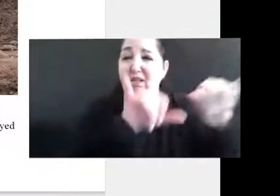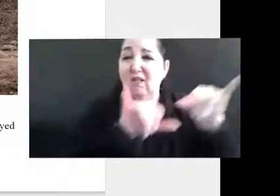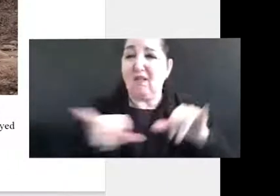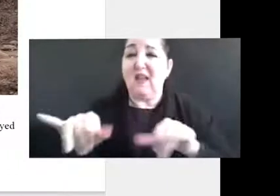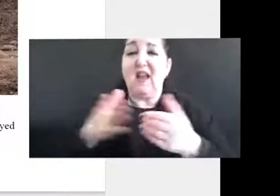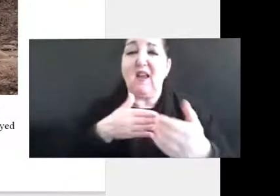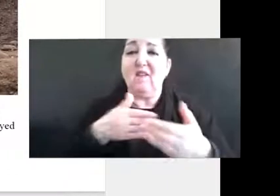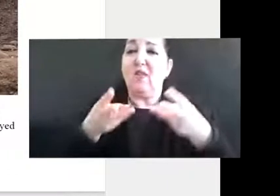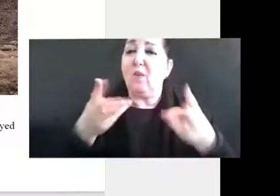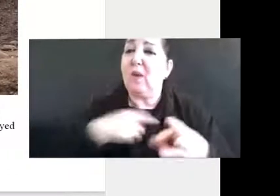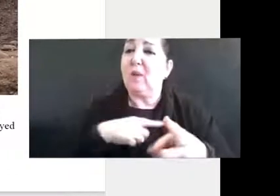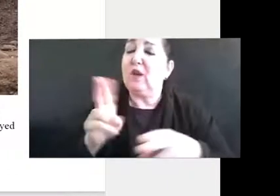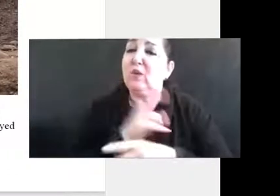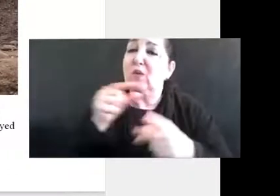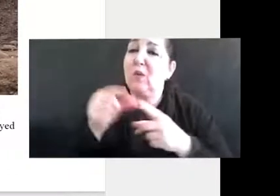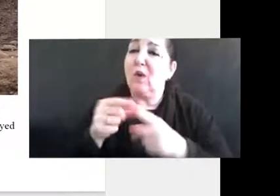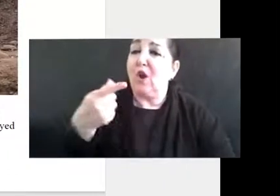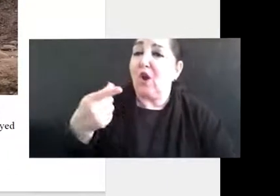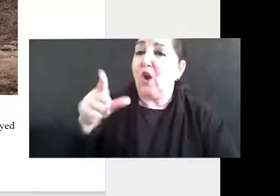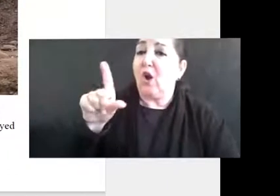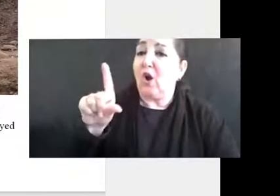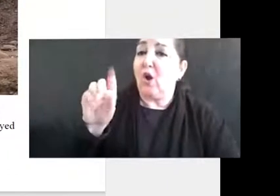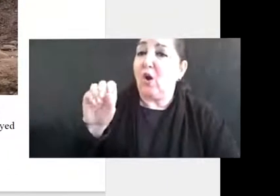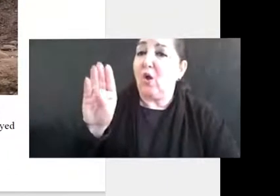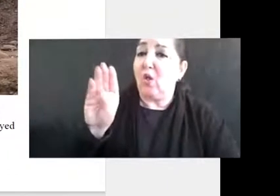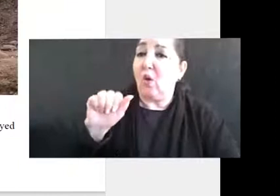And even the way we use the word global.